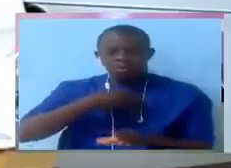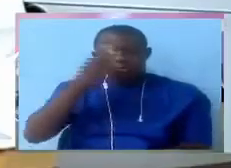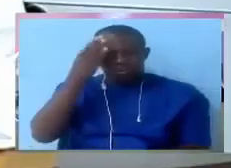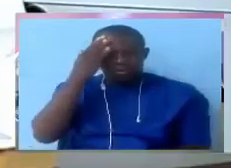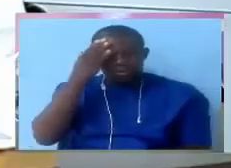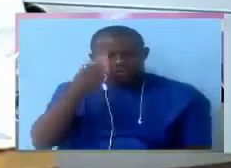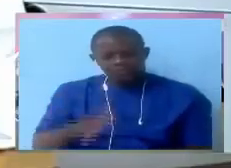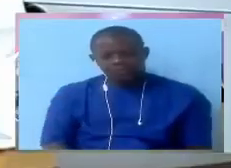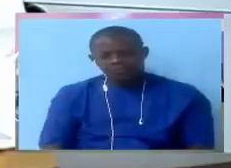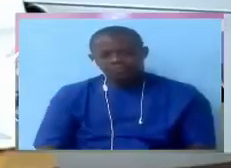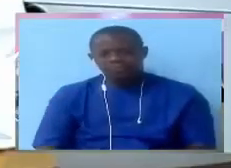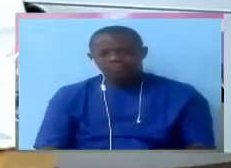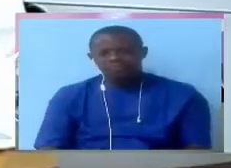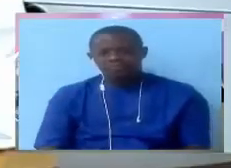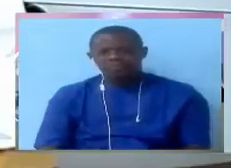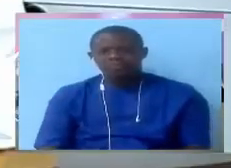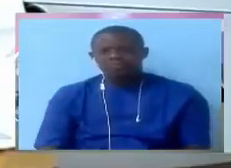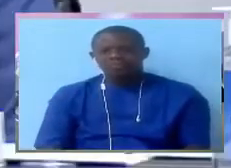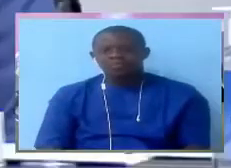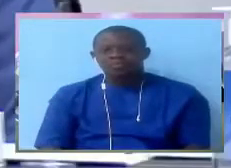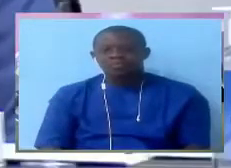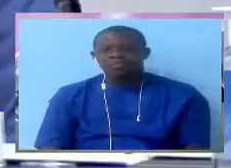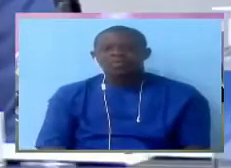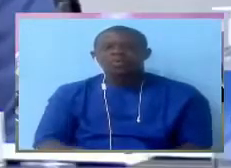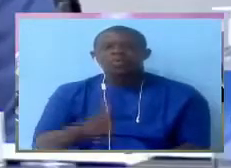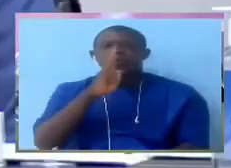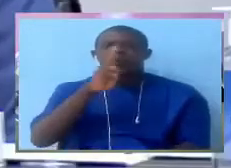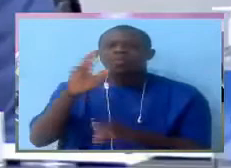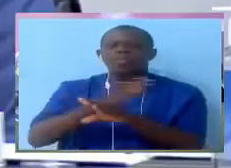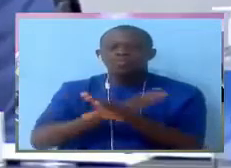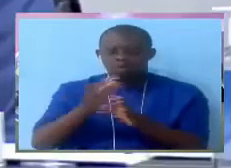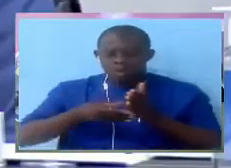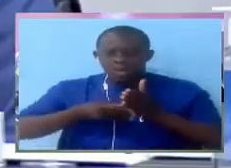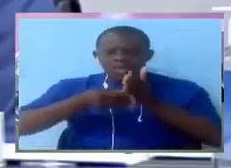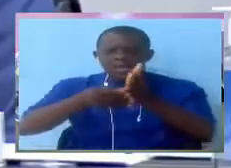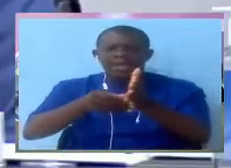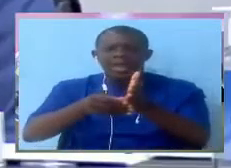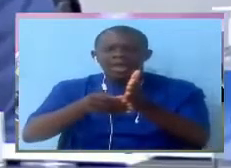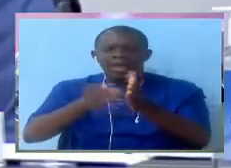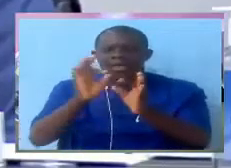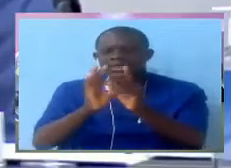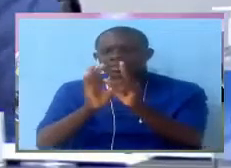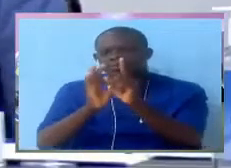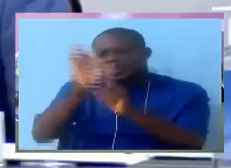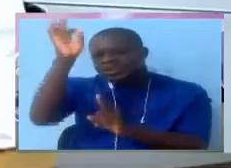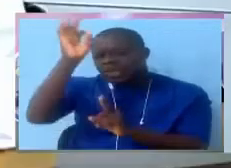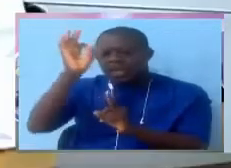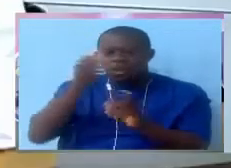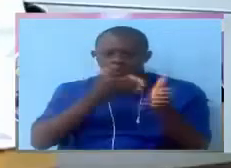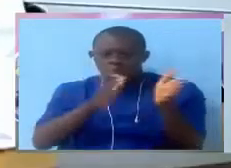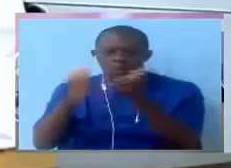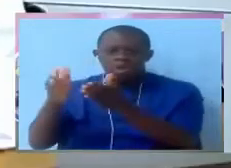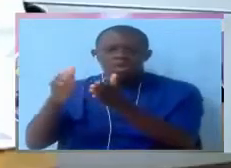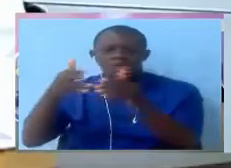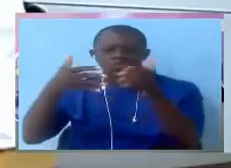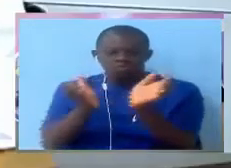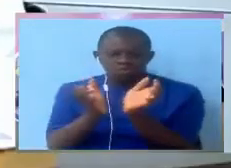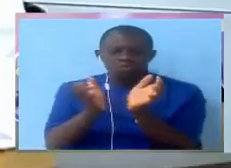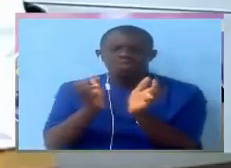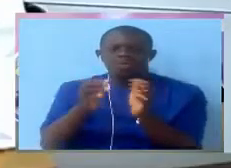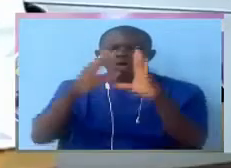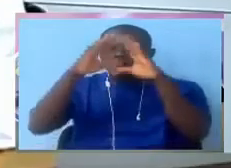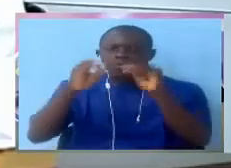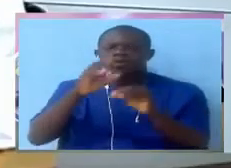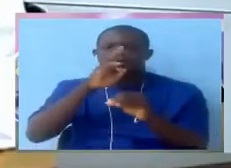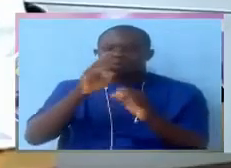fa nekkon. Who was the leader? Who was the head of special operations? Kan mo jité won special operations